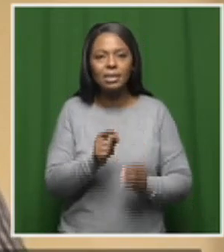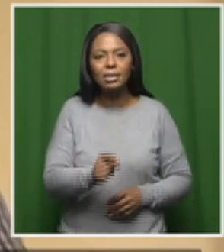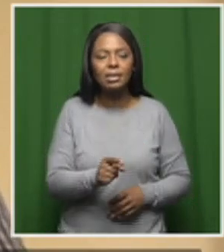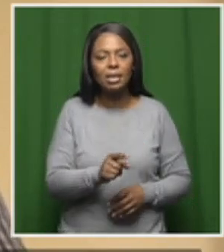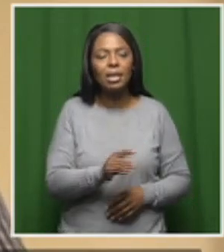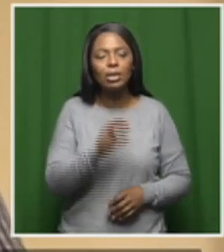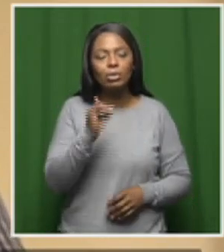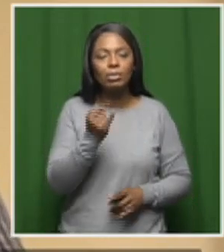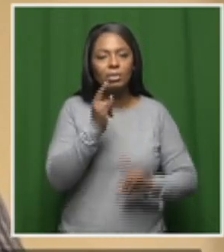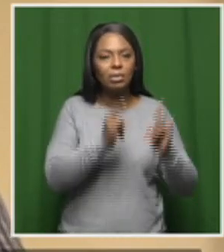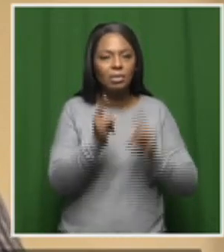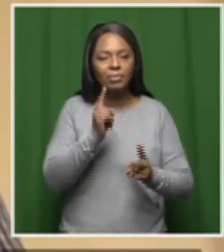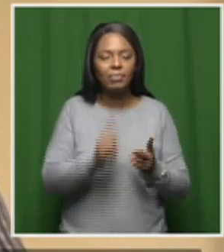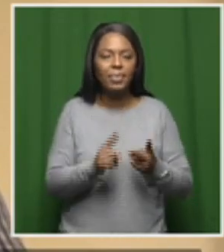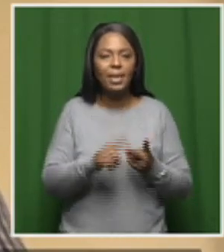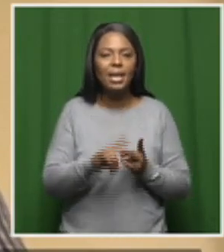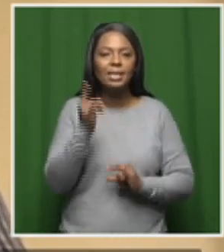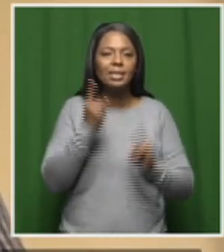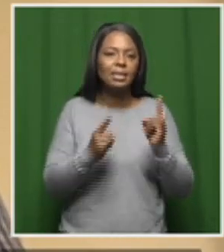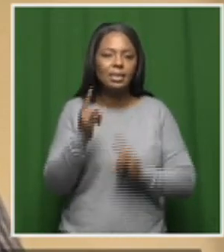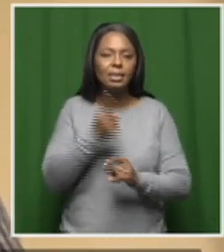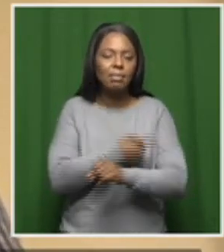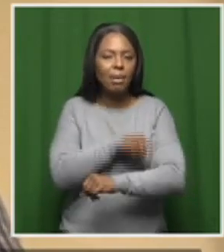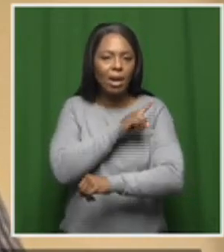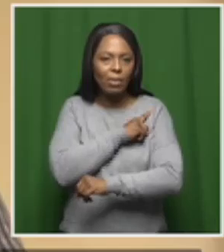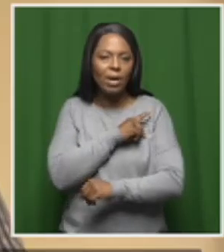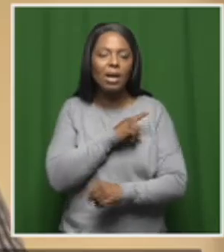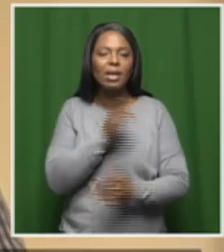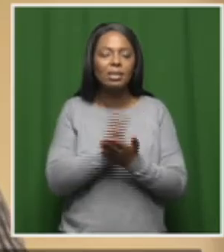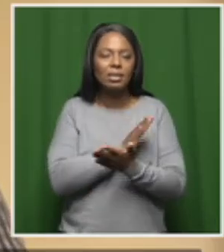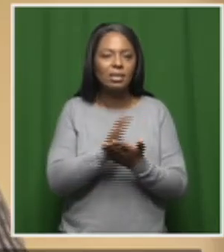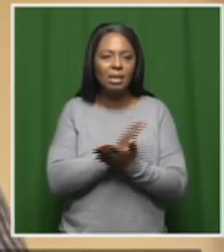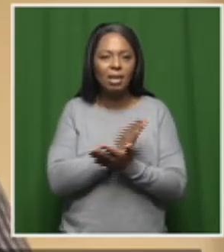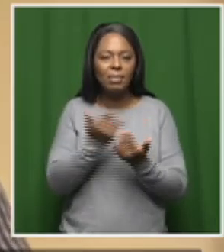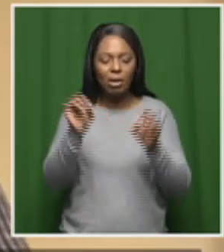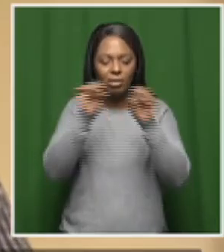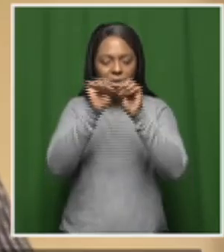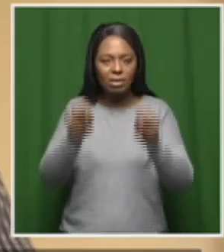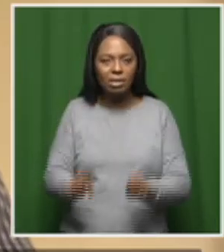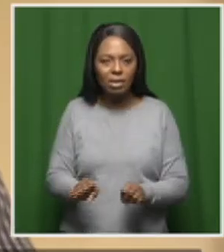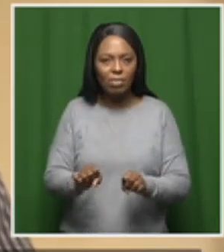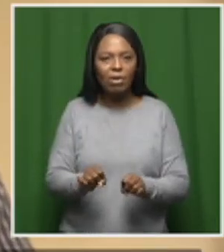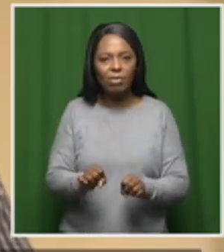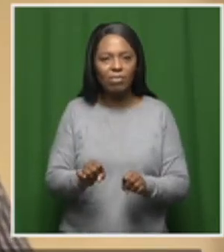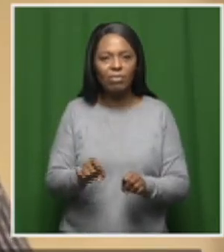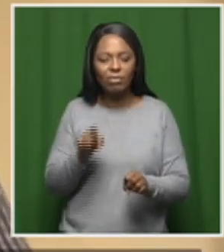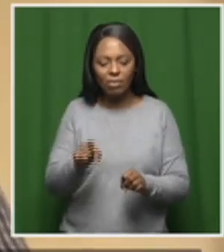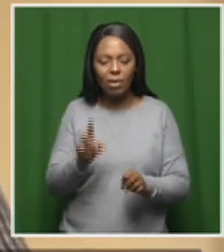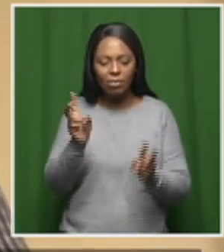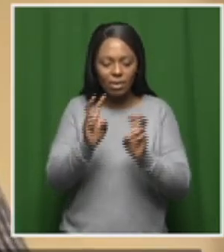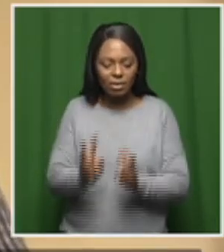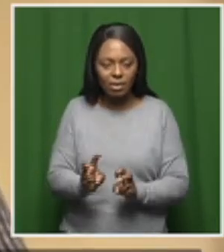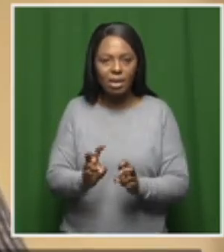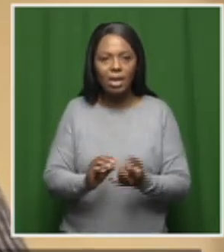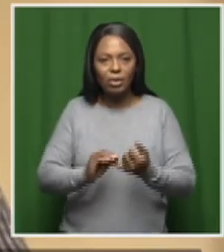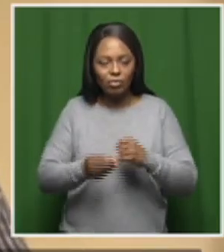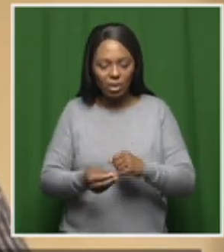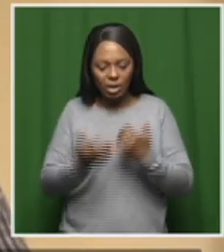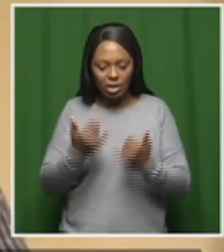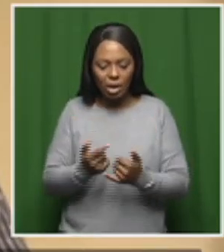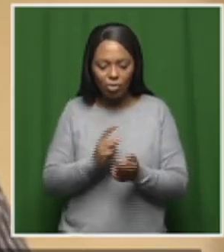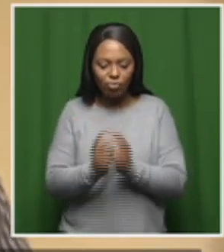City Power is busy also in refurbishing some of the transformers that they are having, with a view that we should have a continuous supply